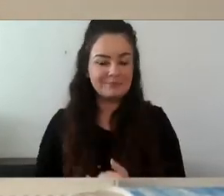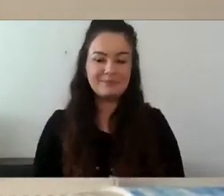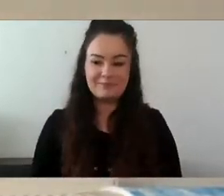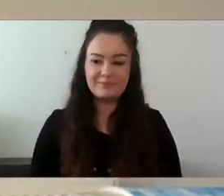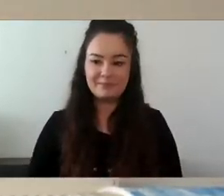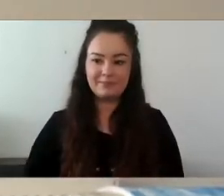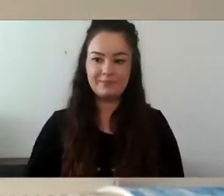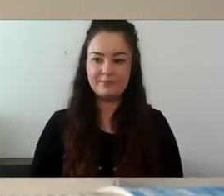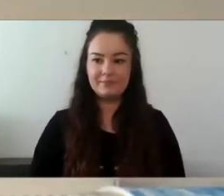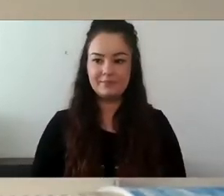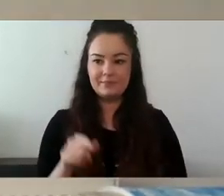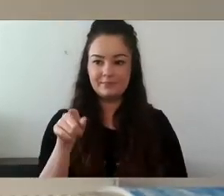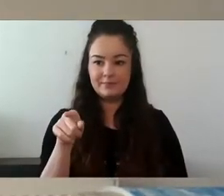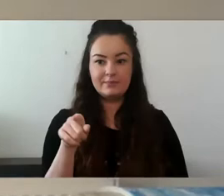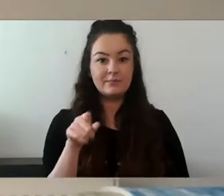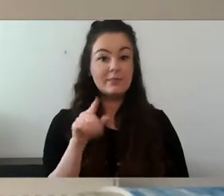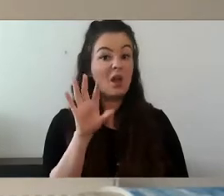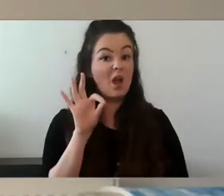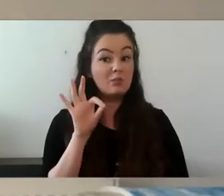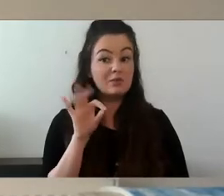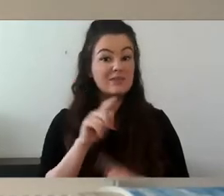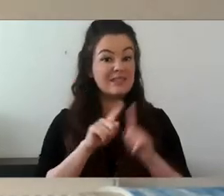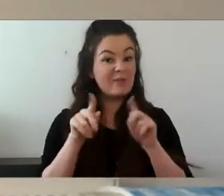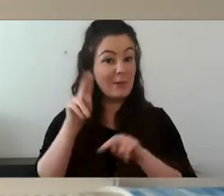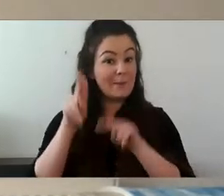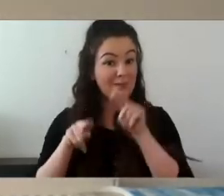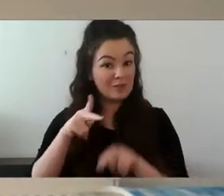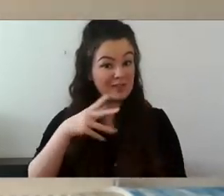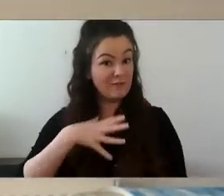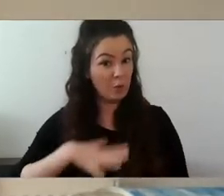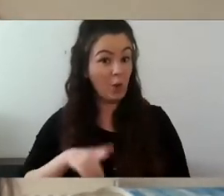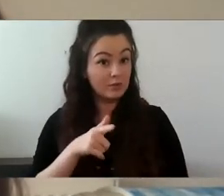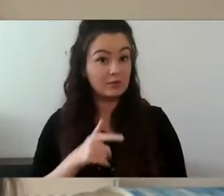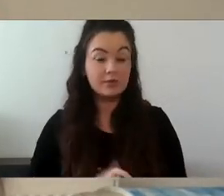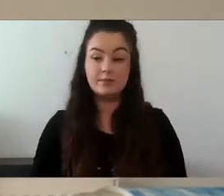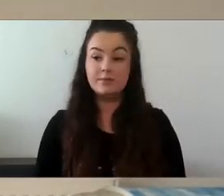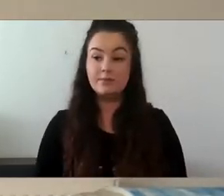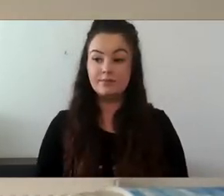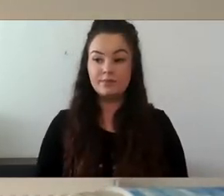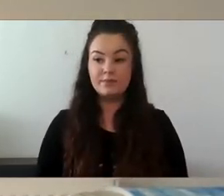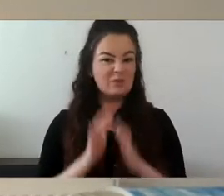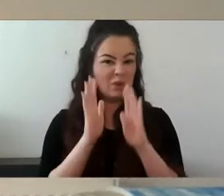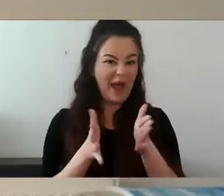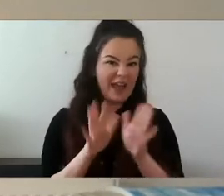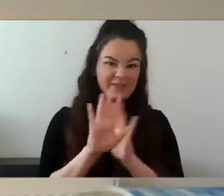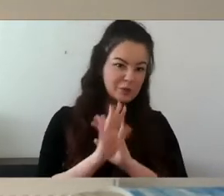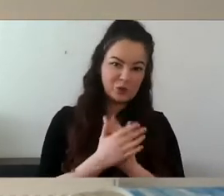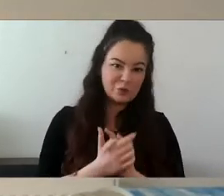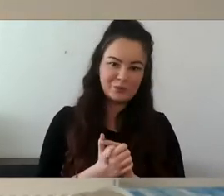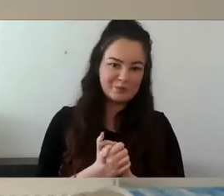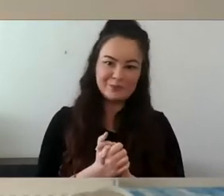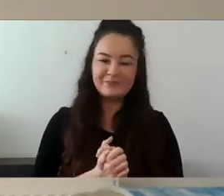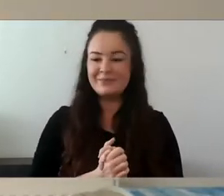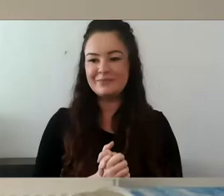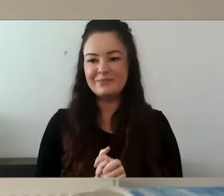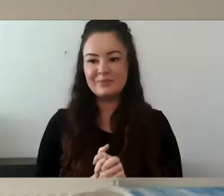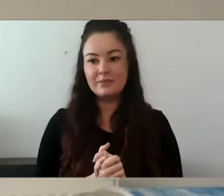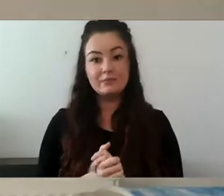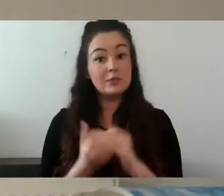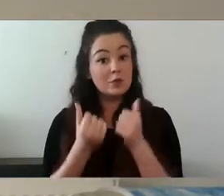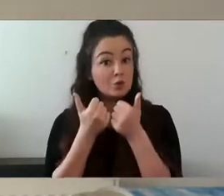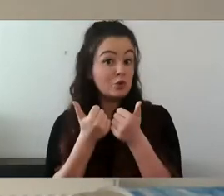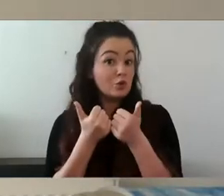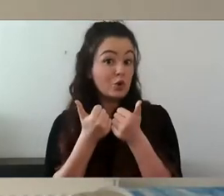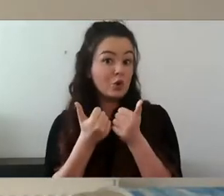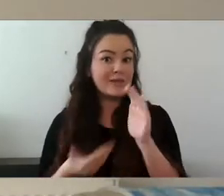bit. This is optional, some different paintbrushes. Like I say, you don't have to have those, but they're a